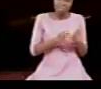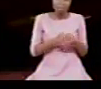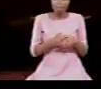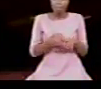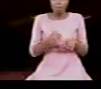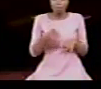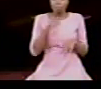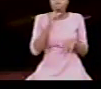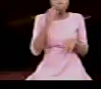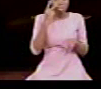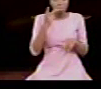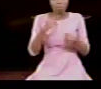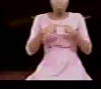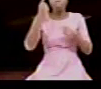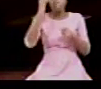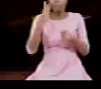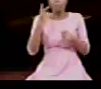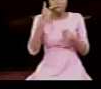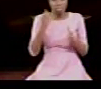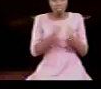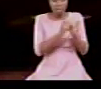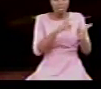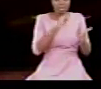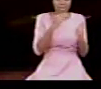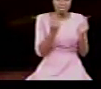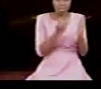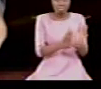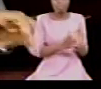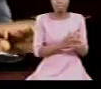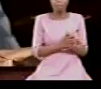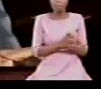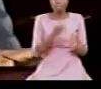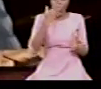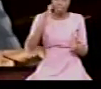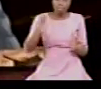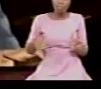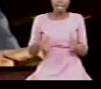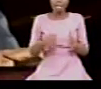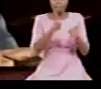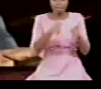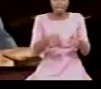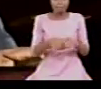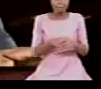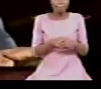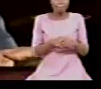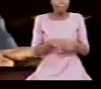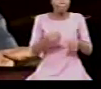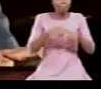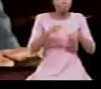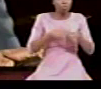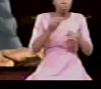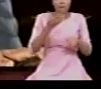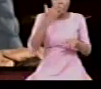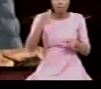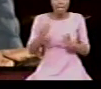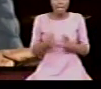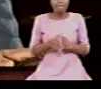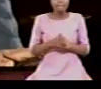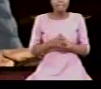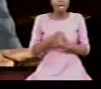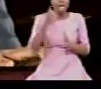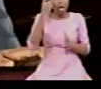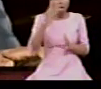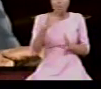God sees everything. He's a transgressor. He's a sinner. He's a wicked. Look at it. But unto the wicked, God said,